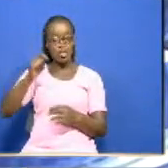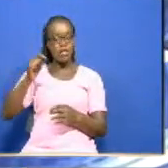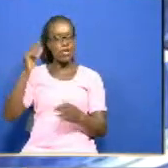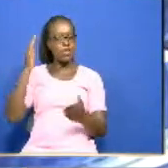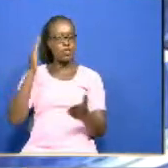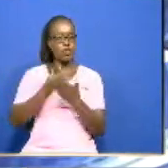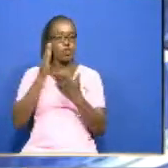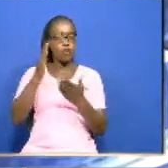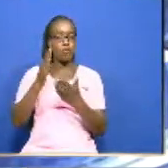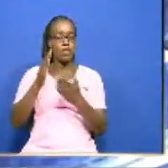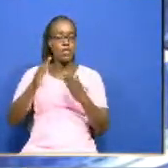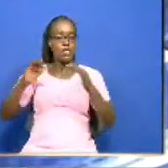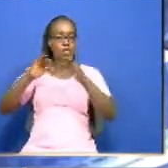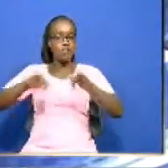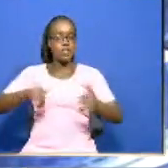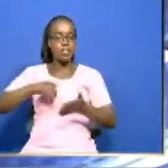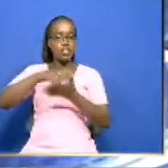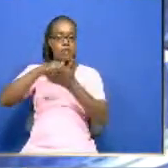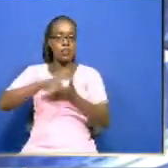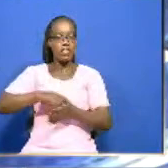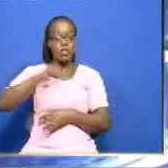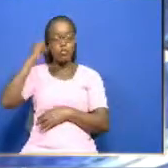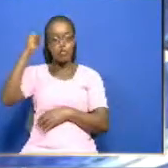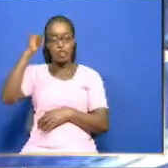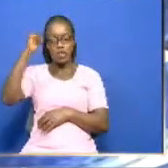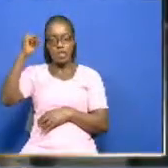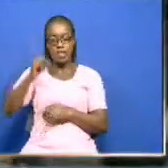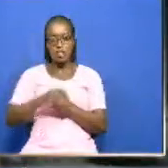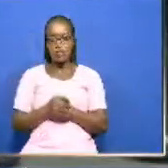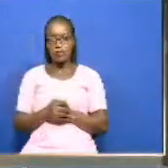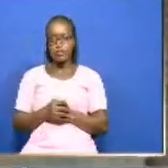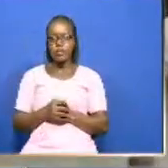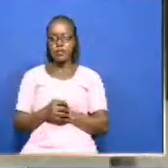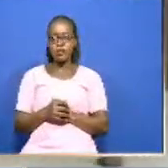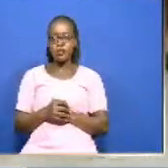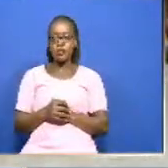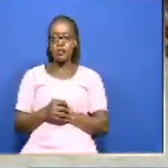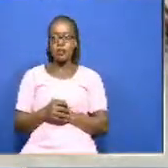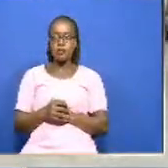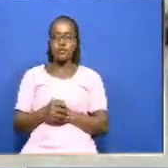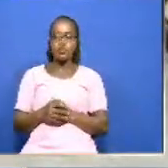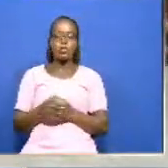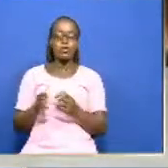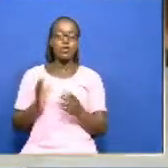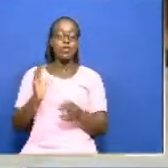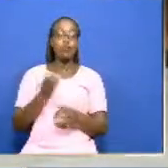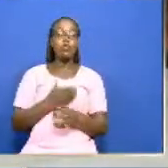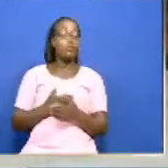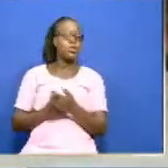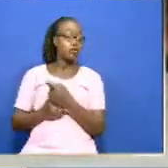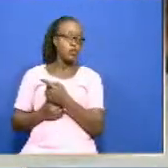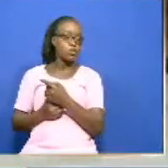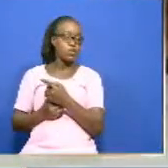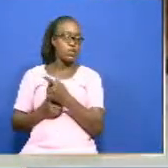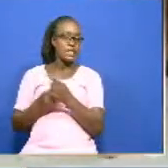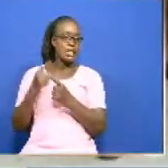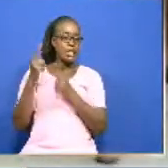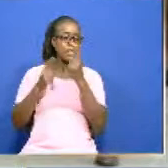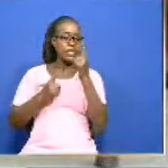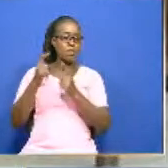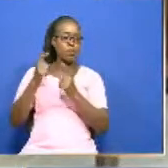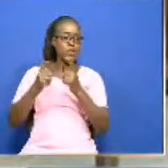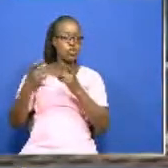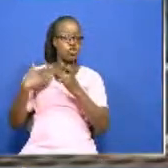divisive and disruptive politics. The National Cohesion and Integration Commission of Kenya has expressed its concern